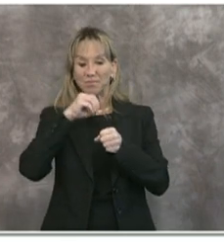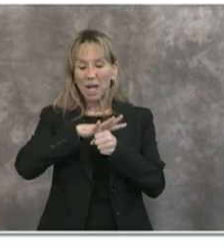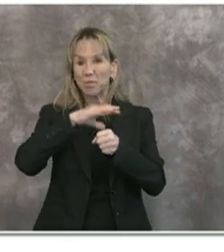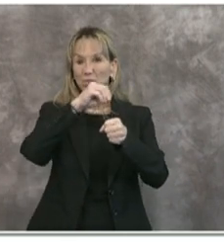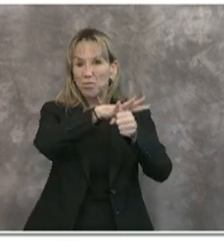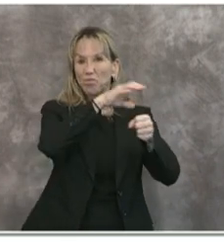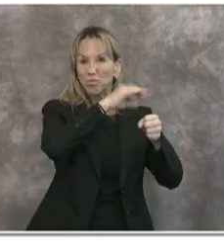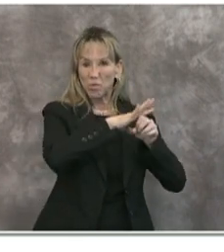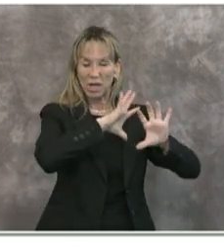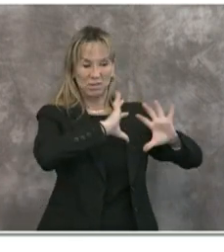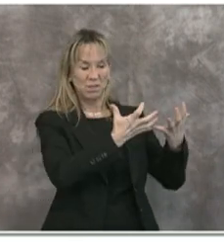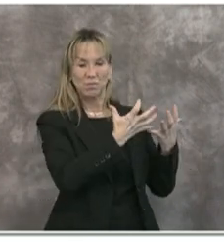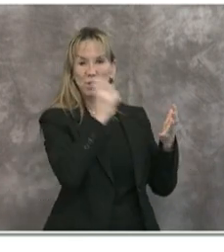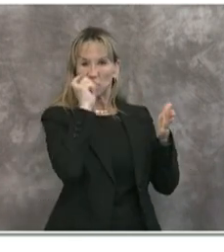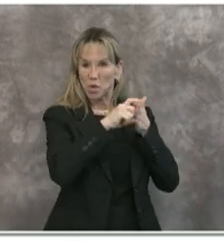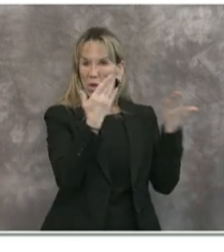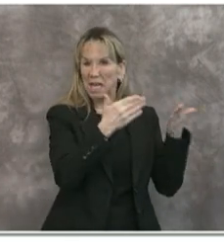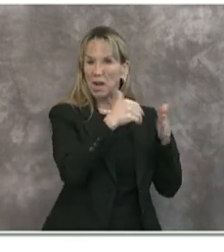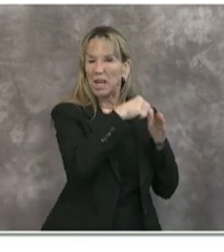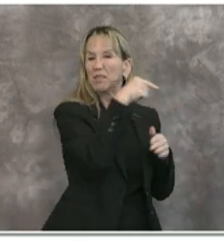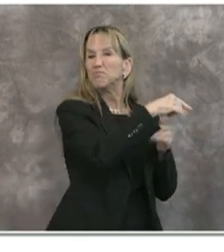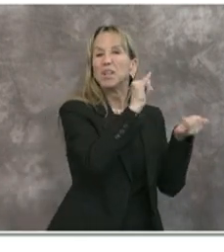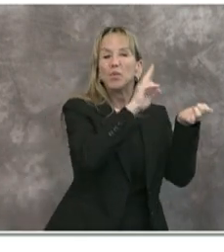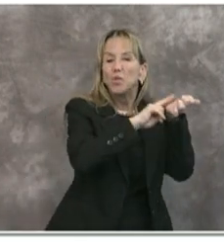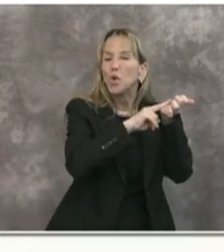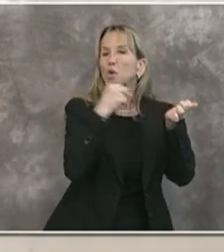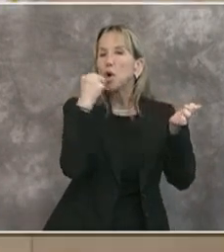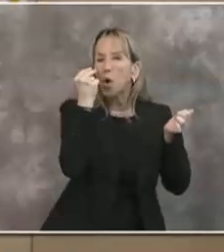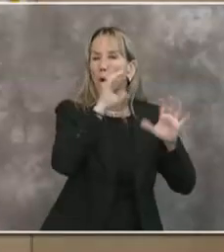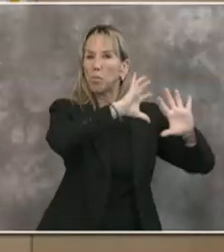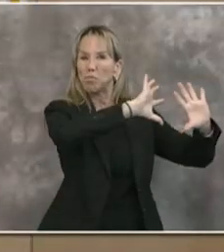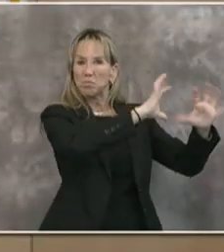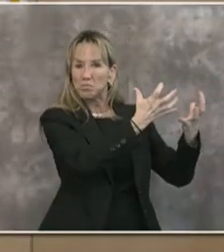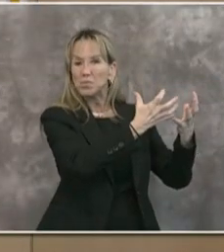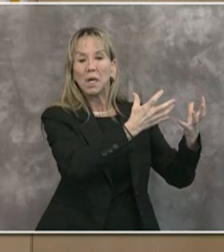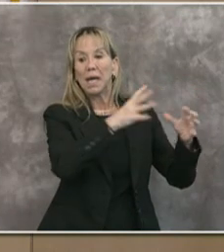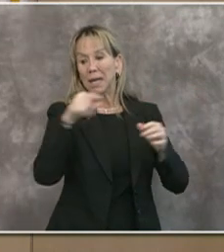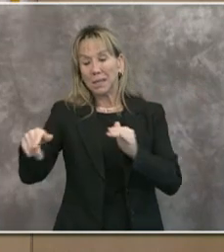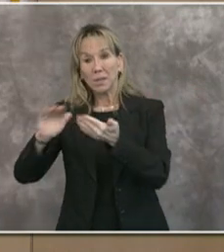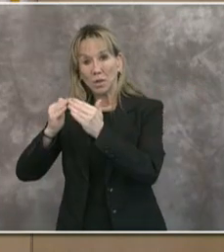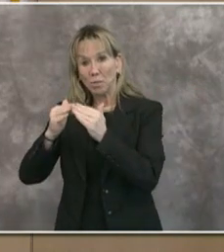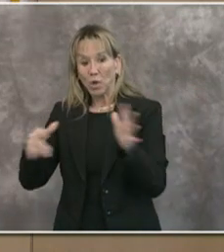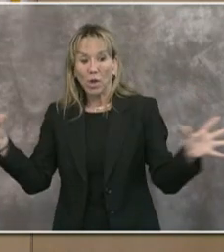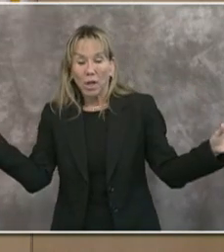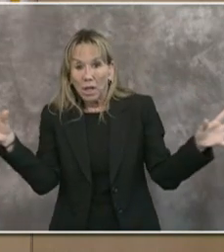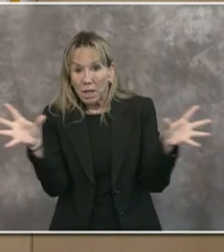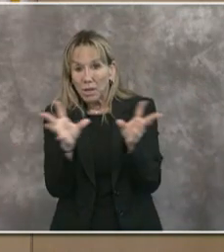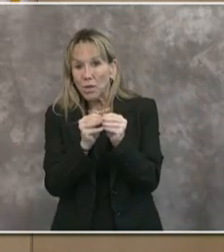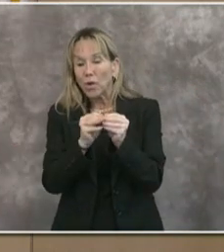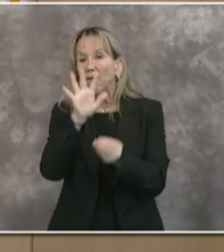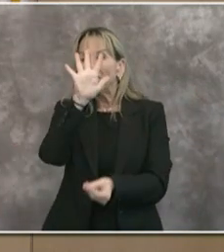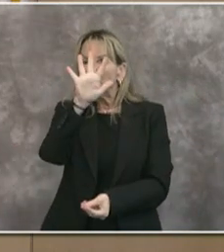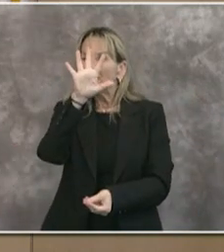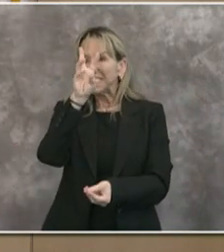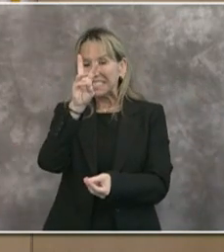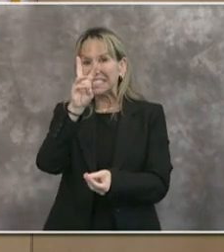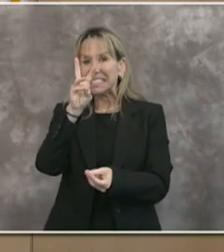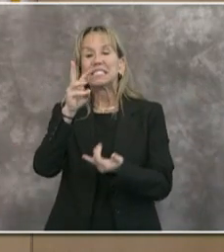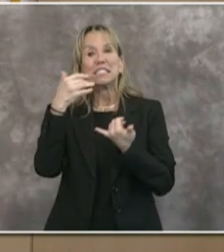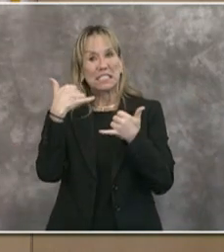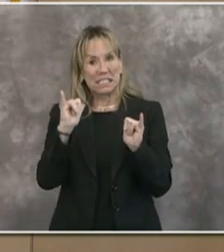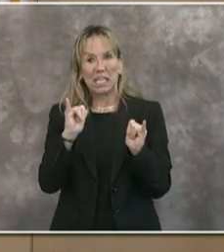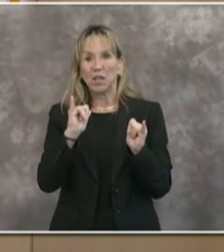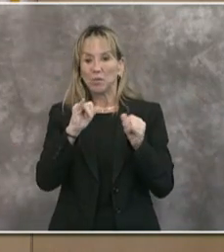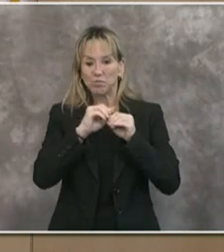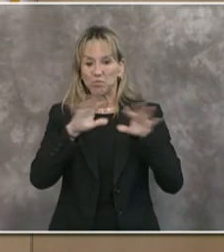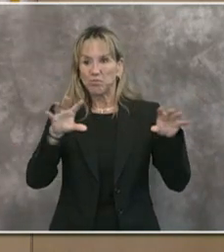congregate and community settings. Today, we are reporting a cumulative total of 56 confirmed active